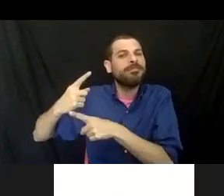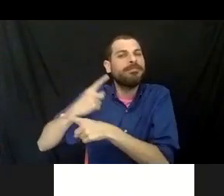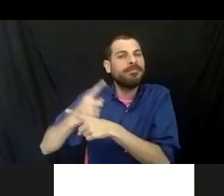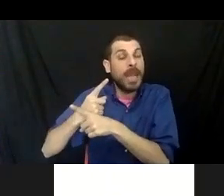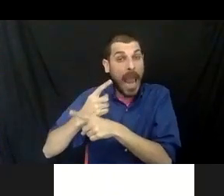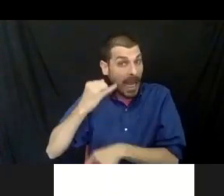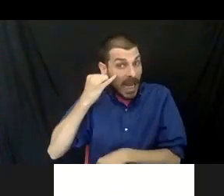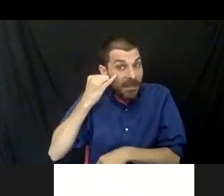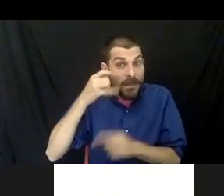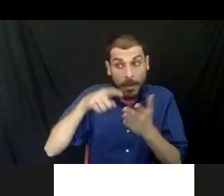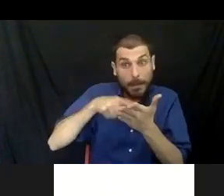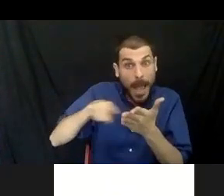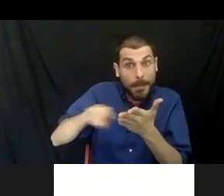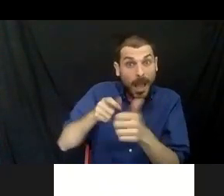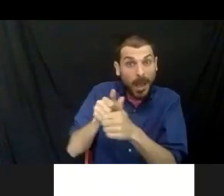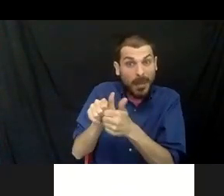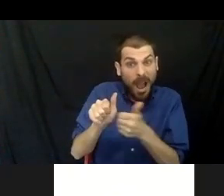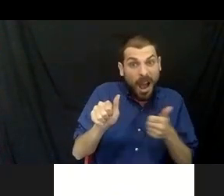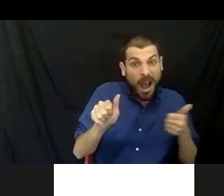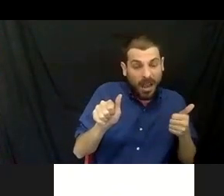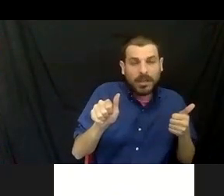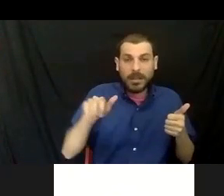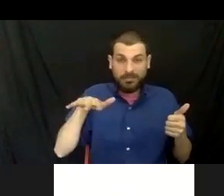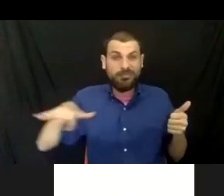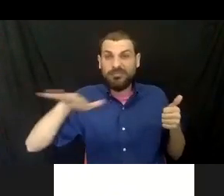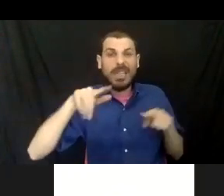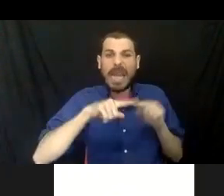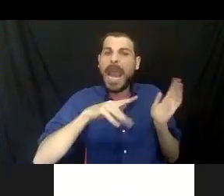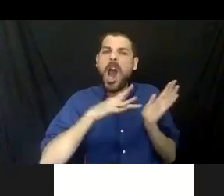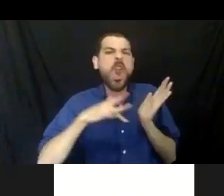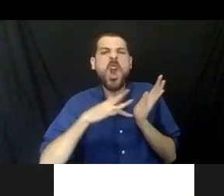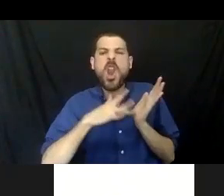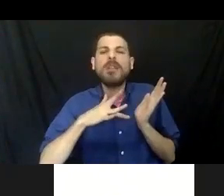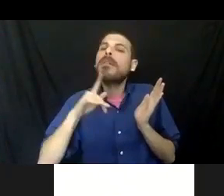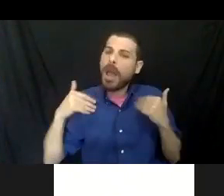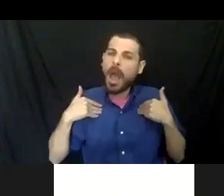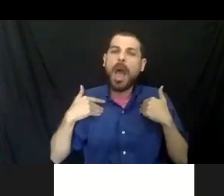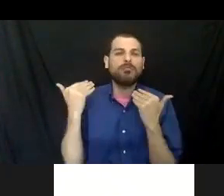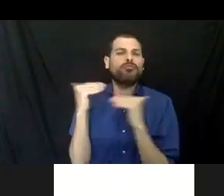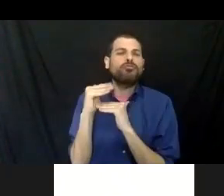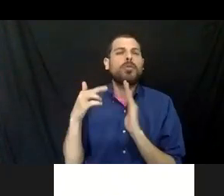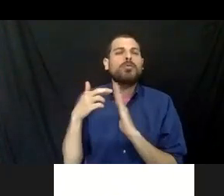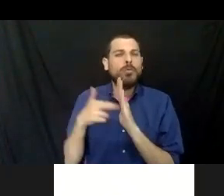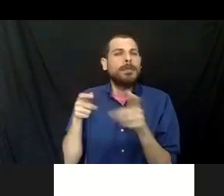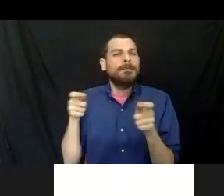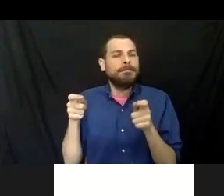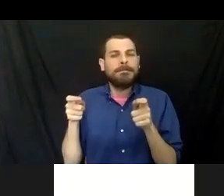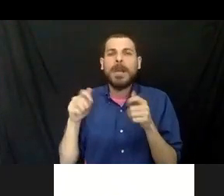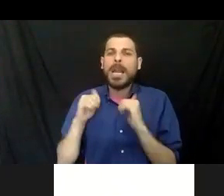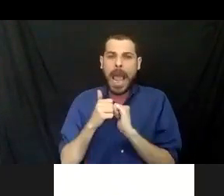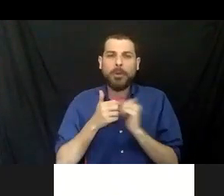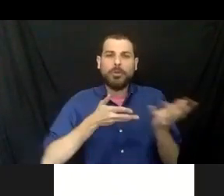loan. And if you're applying for a loan modification or some other kind of assistance to try to keep your